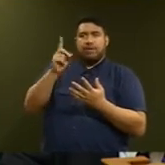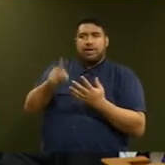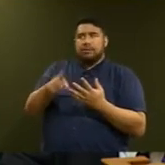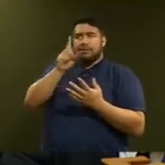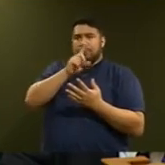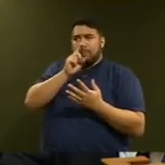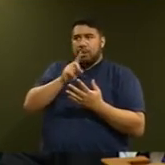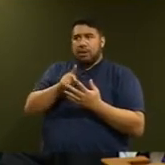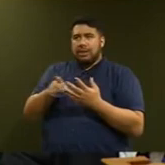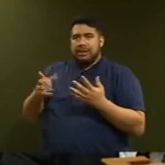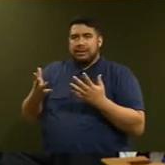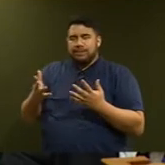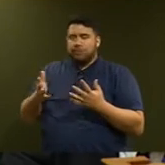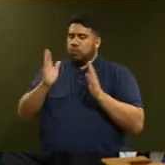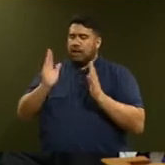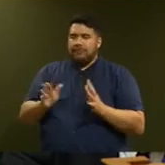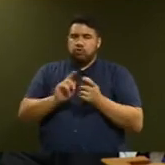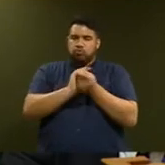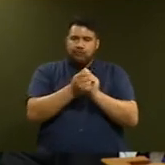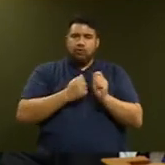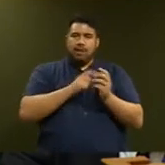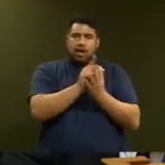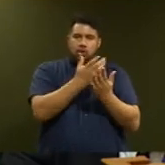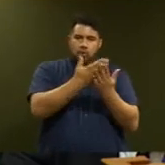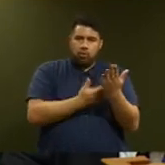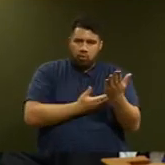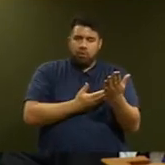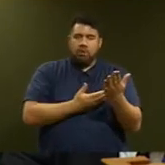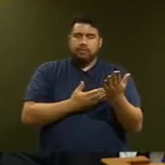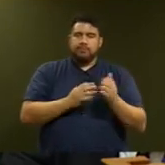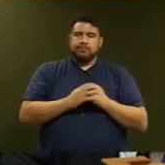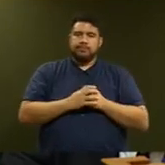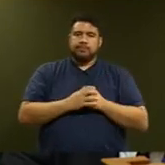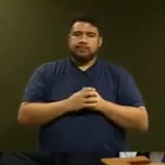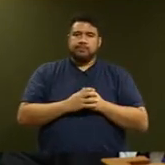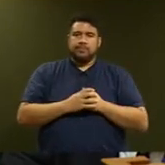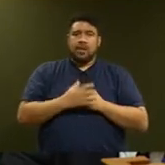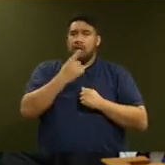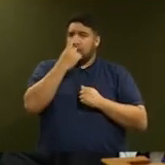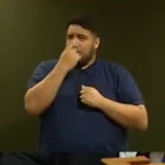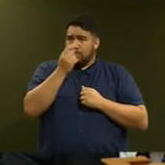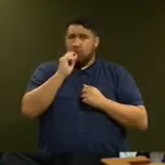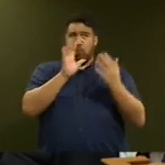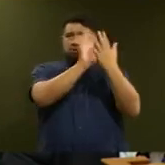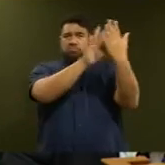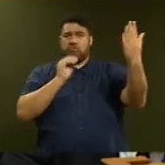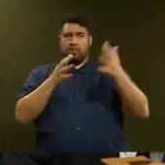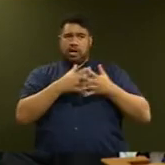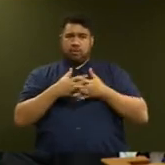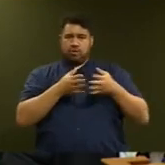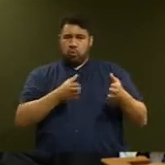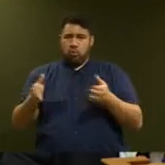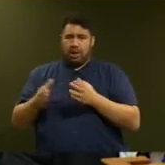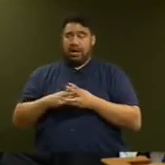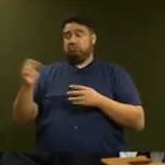if we had not prepared to reform our laws to ensure they work. We're in danger of duplicating the American experience of massive